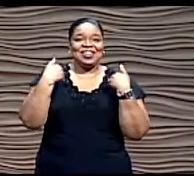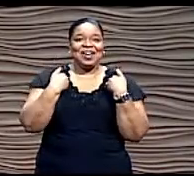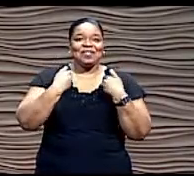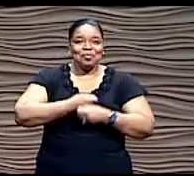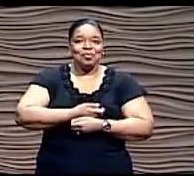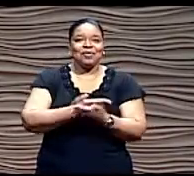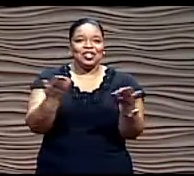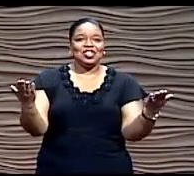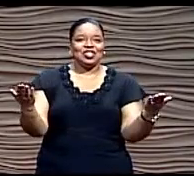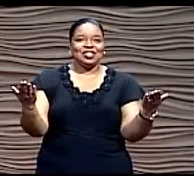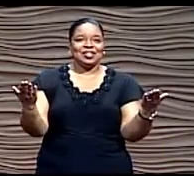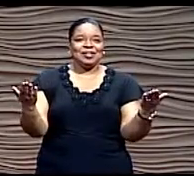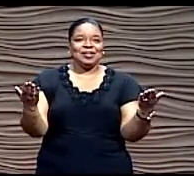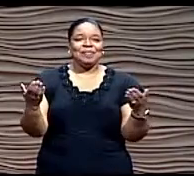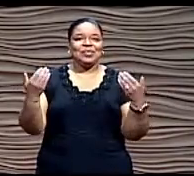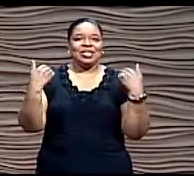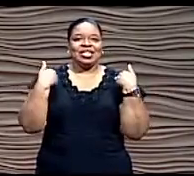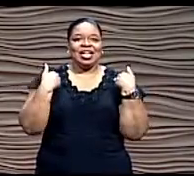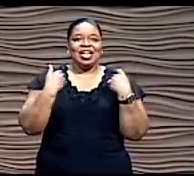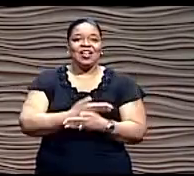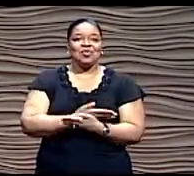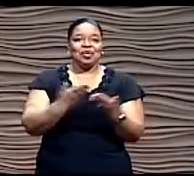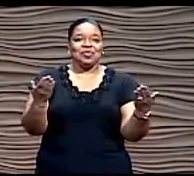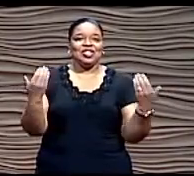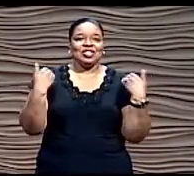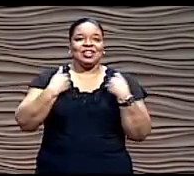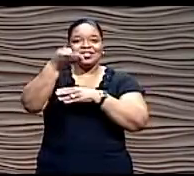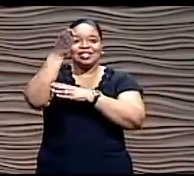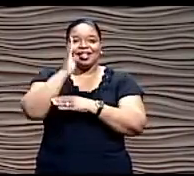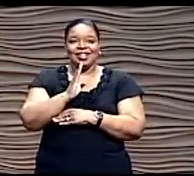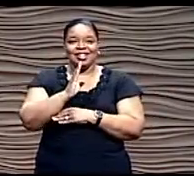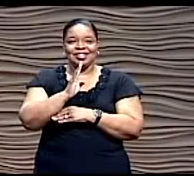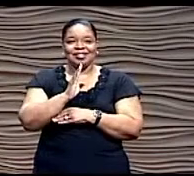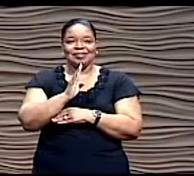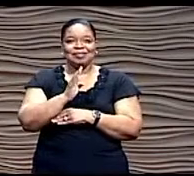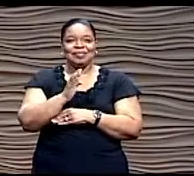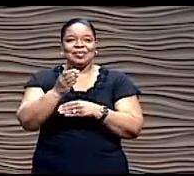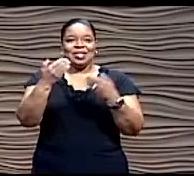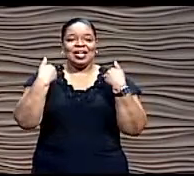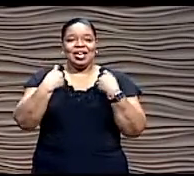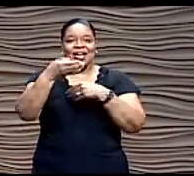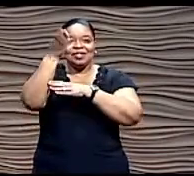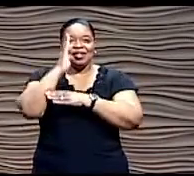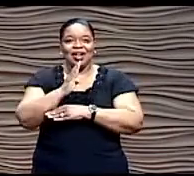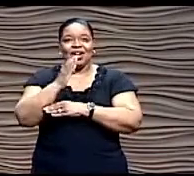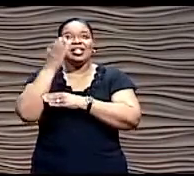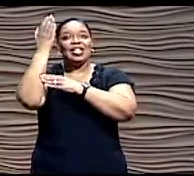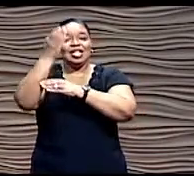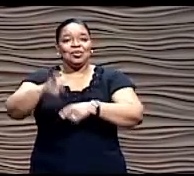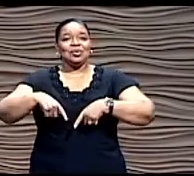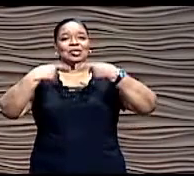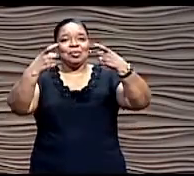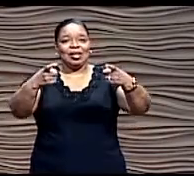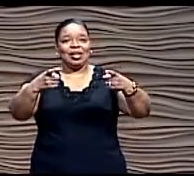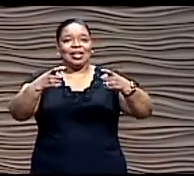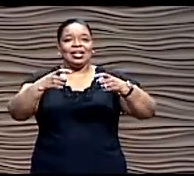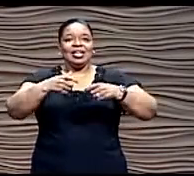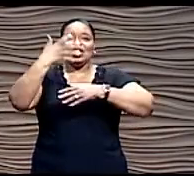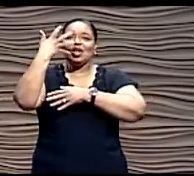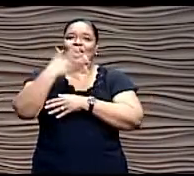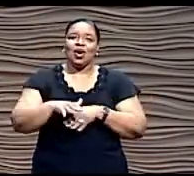a provision. And where there's a provision, there's, and where there's God, he'll supply